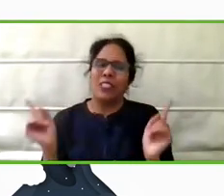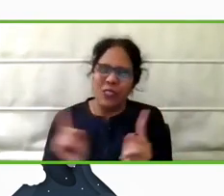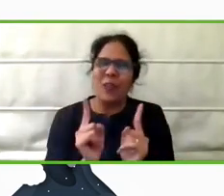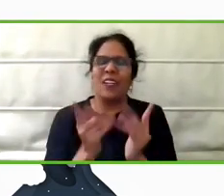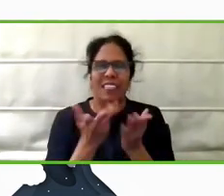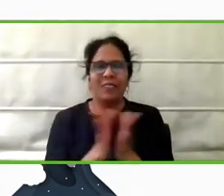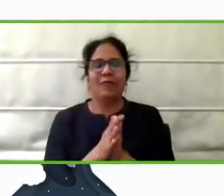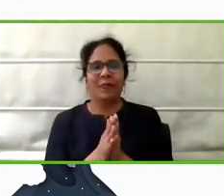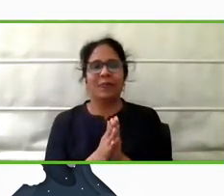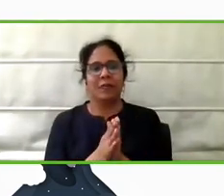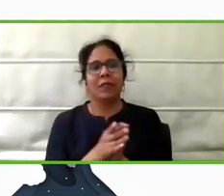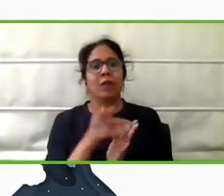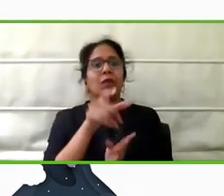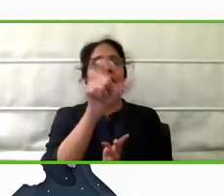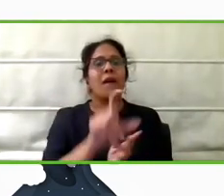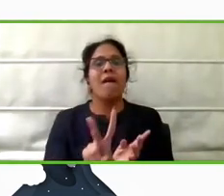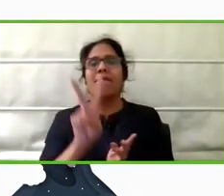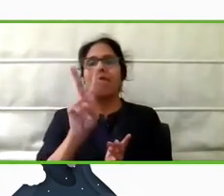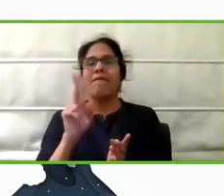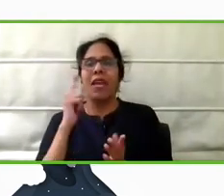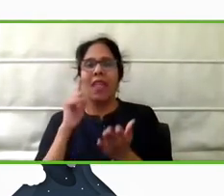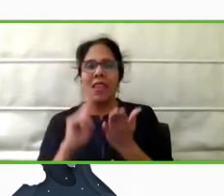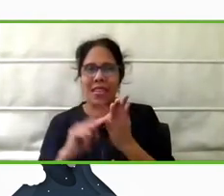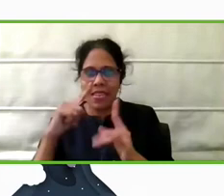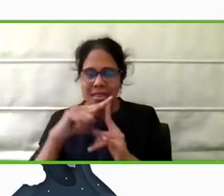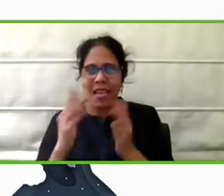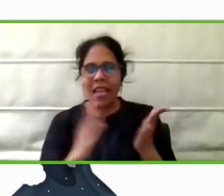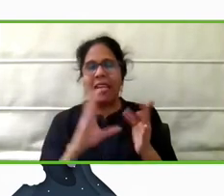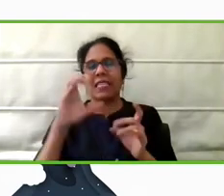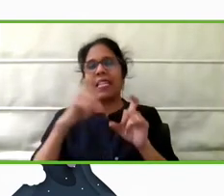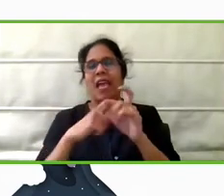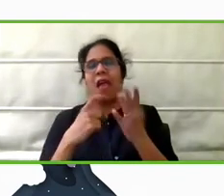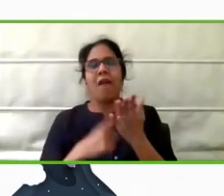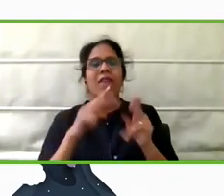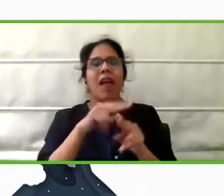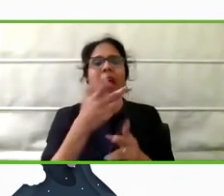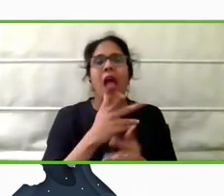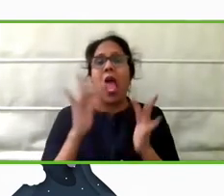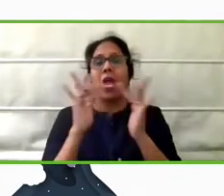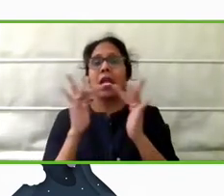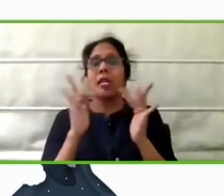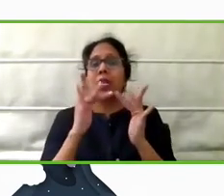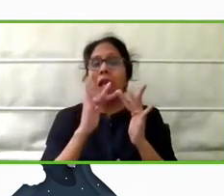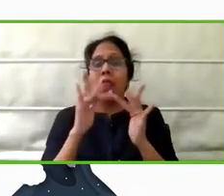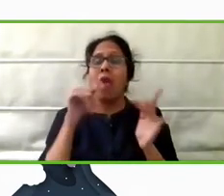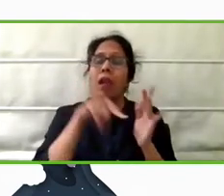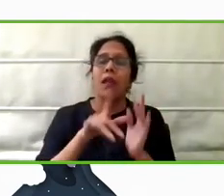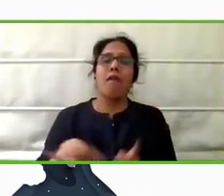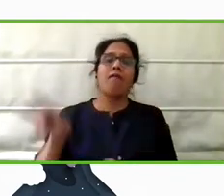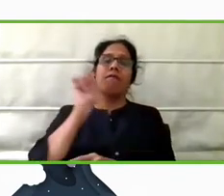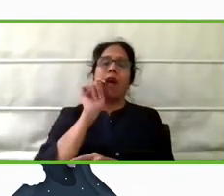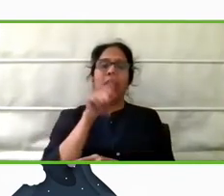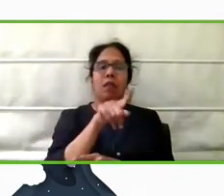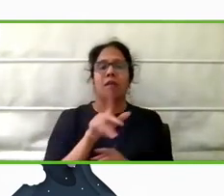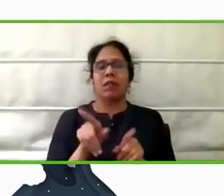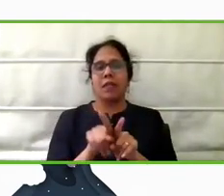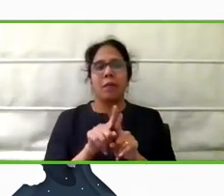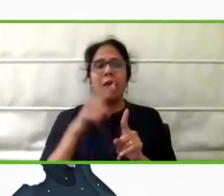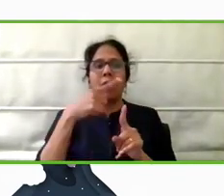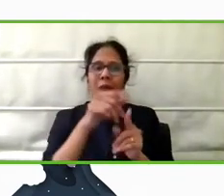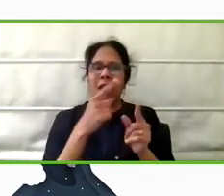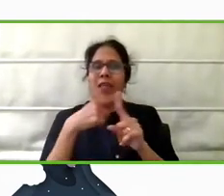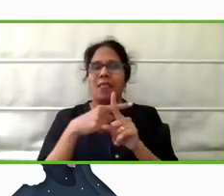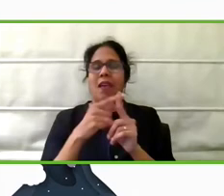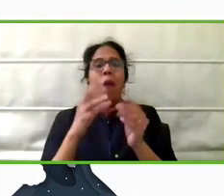audience. Windsurf is one of the fathers of the internet, along with Bob Kahn. He's seen almost 50 years